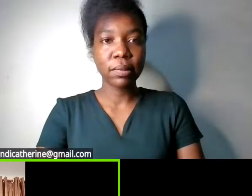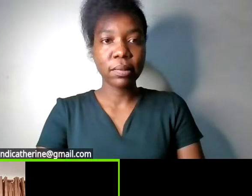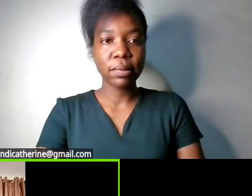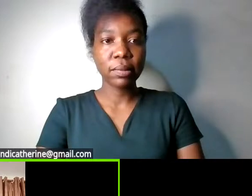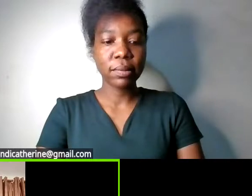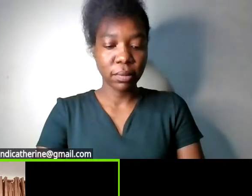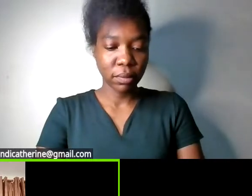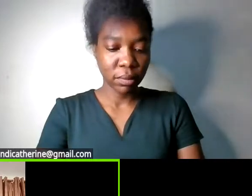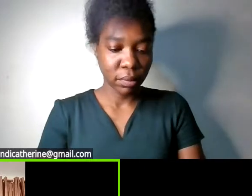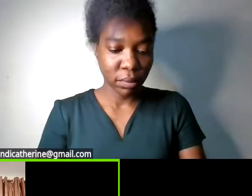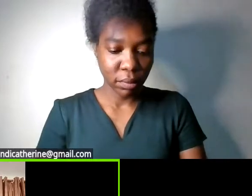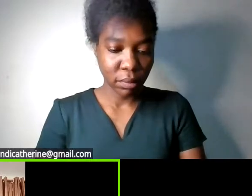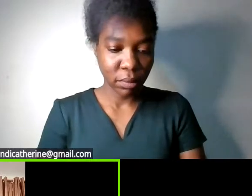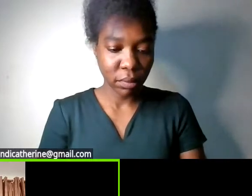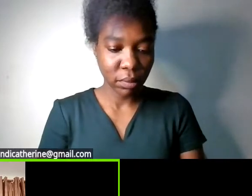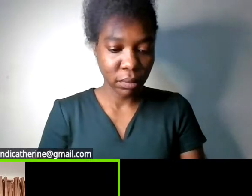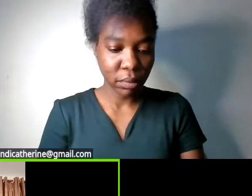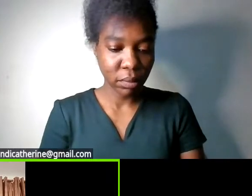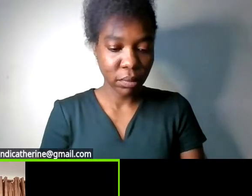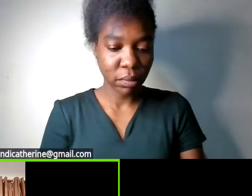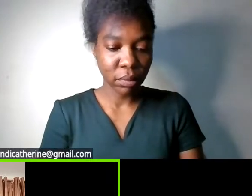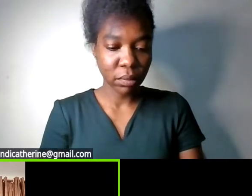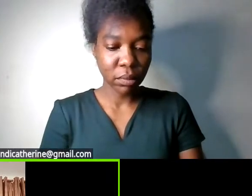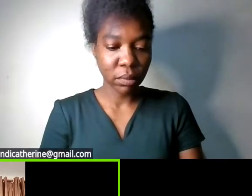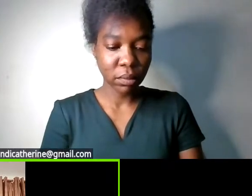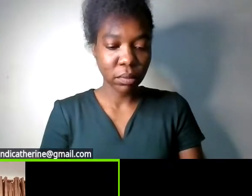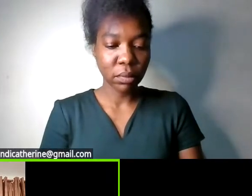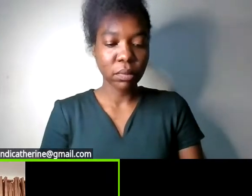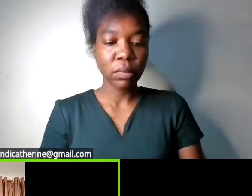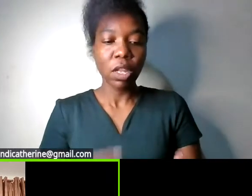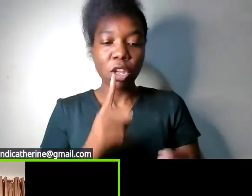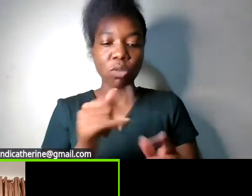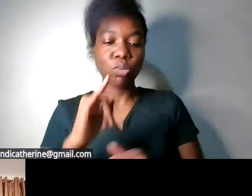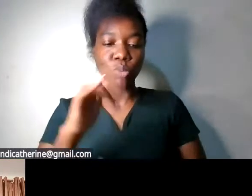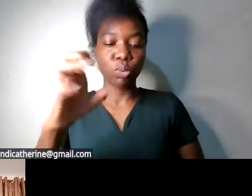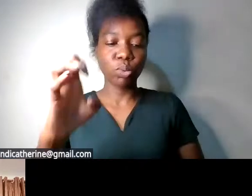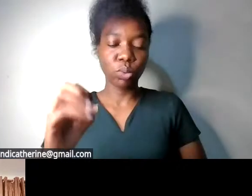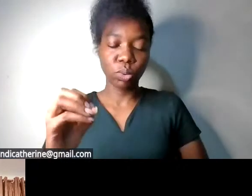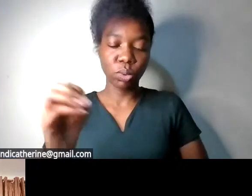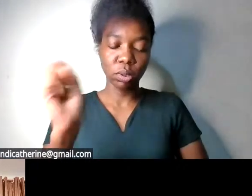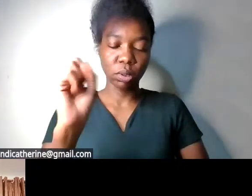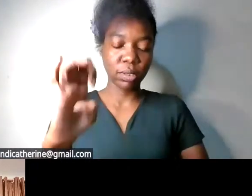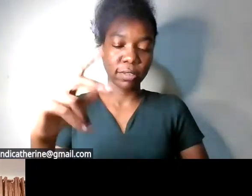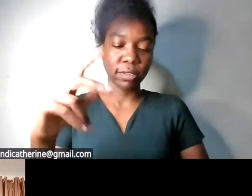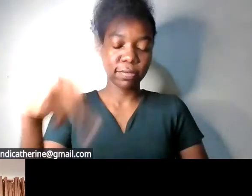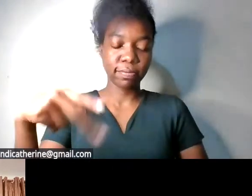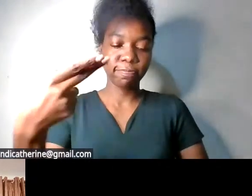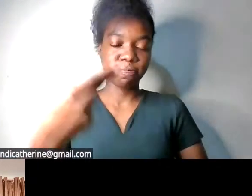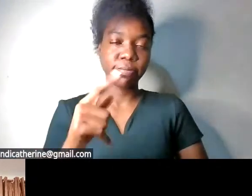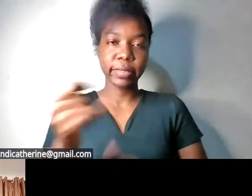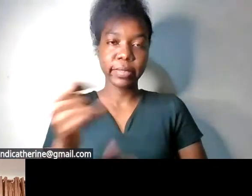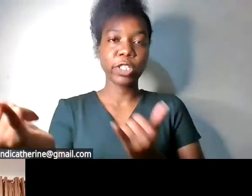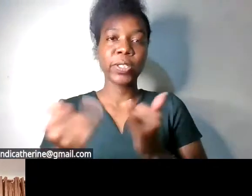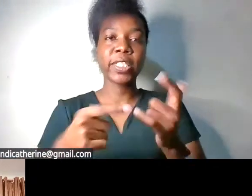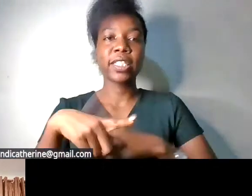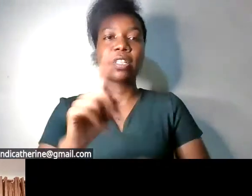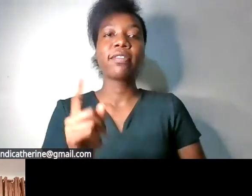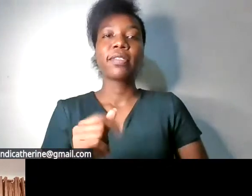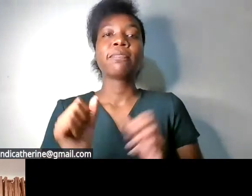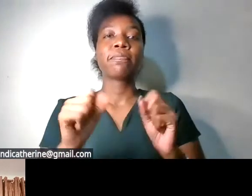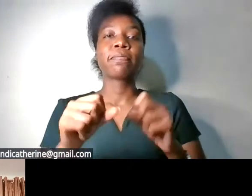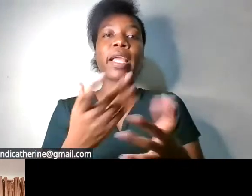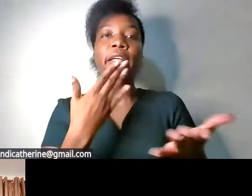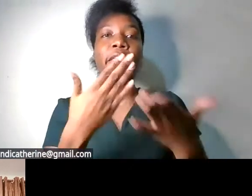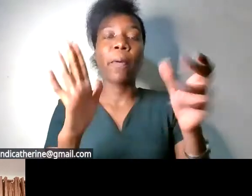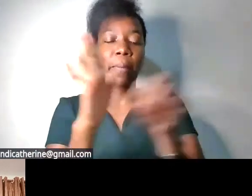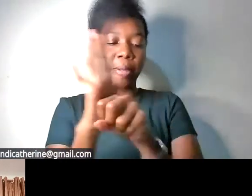Could wish you to introduce yourself, Joseph? All right. Thank you so much, Richard. I didn't.